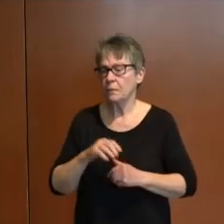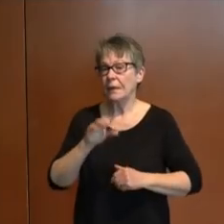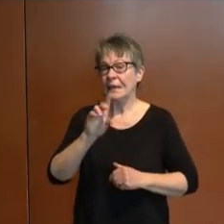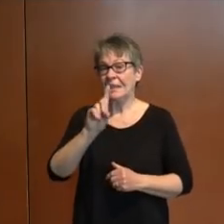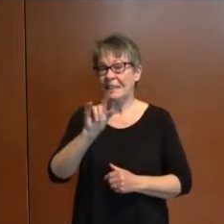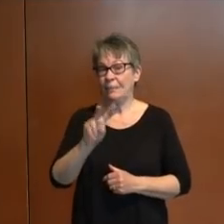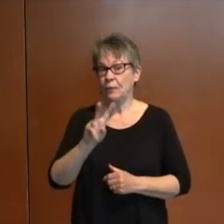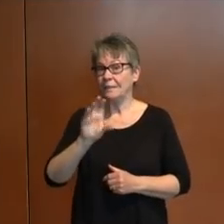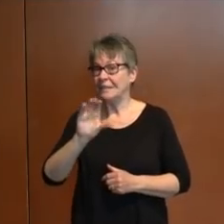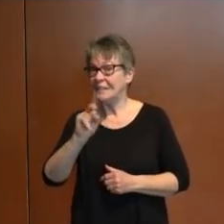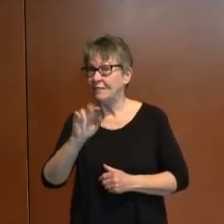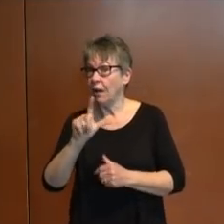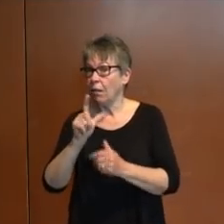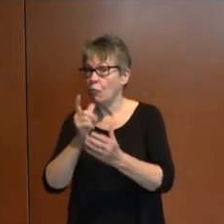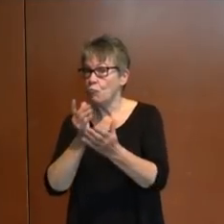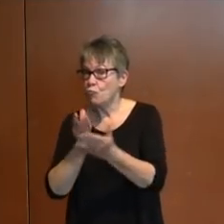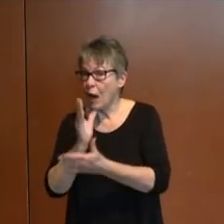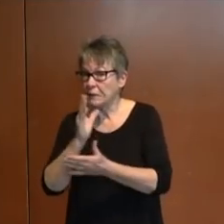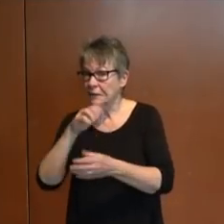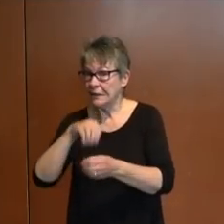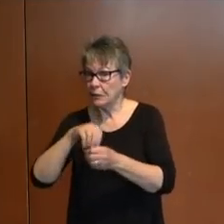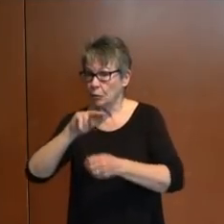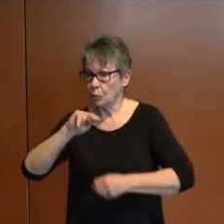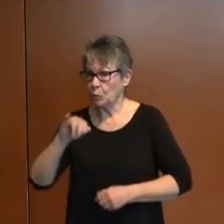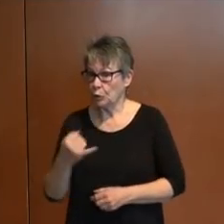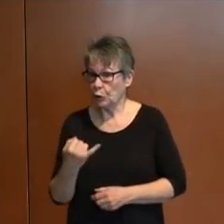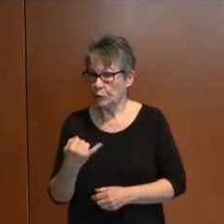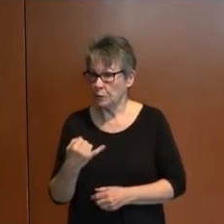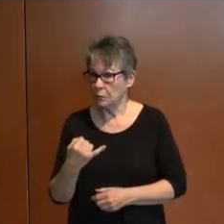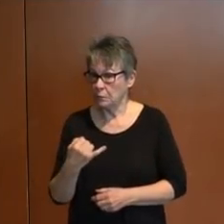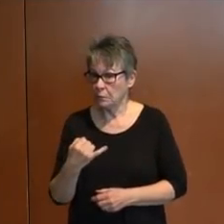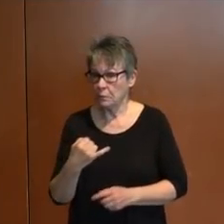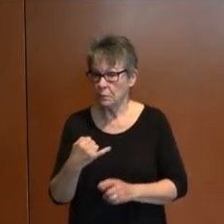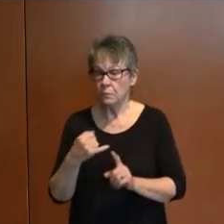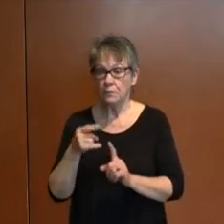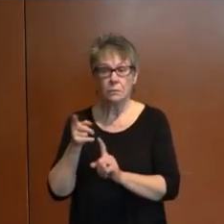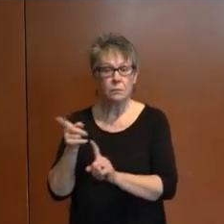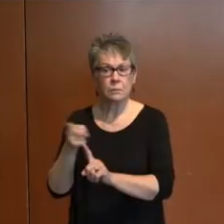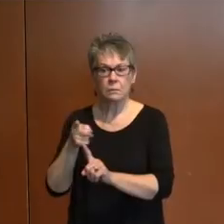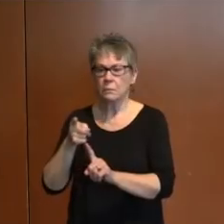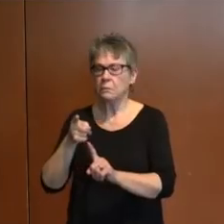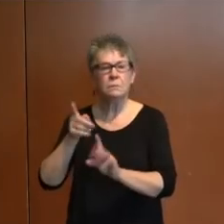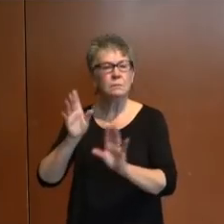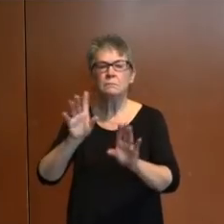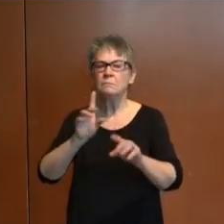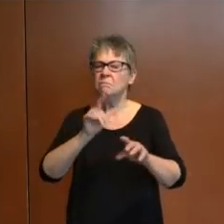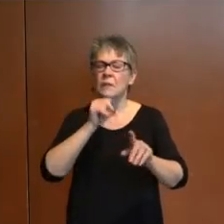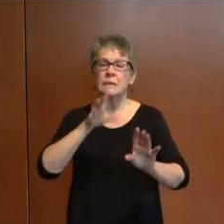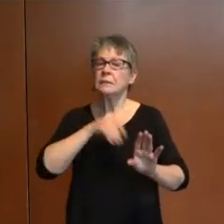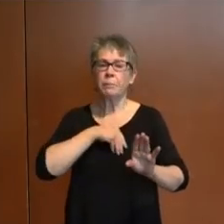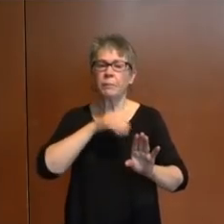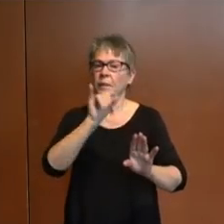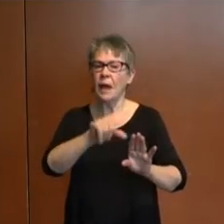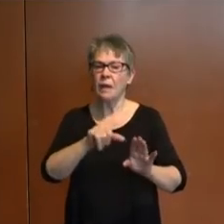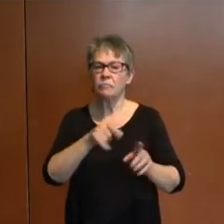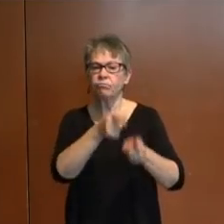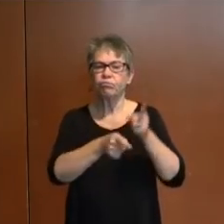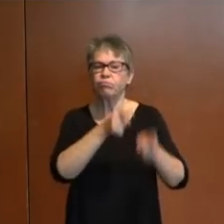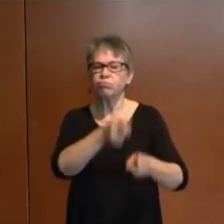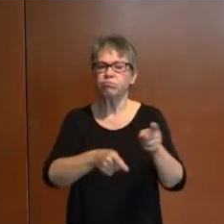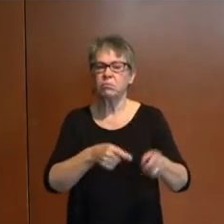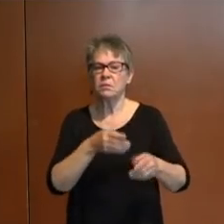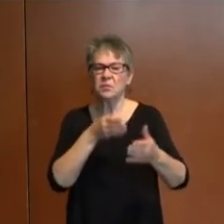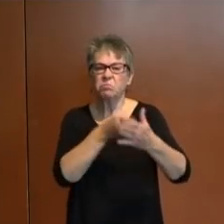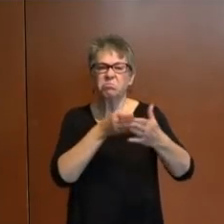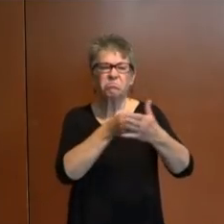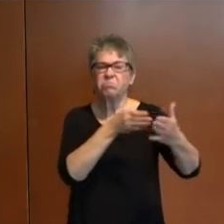that we should certainly, to the Governor's point, use this as an opportunity really to get together and not